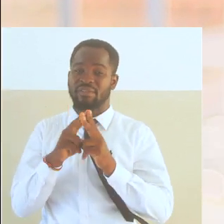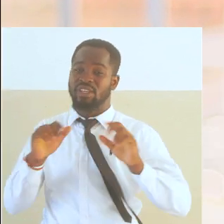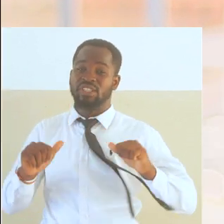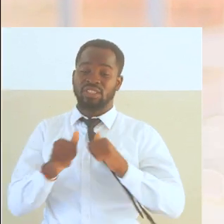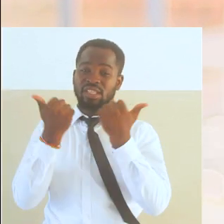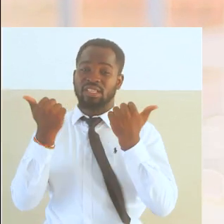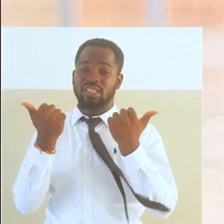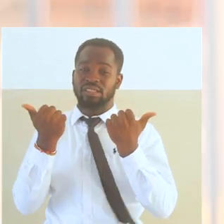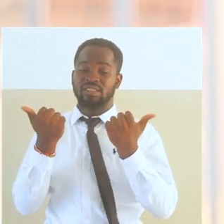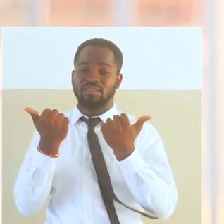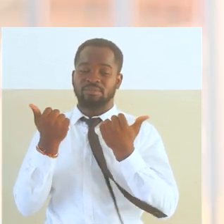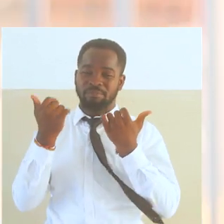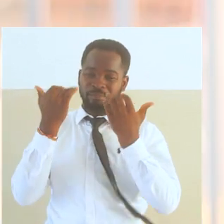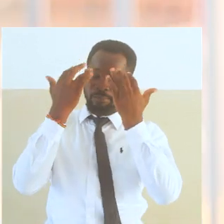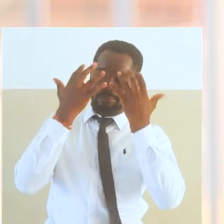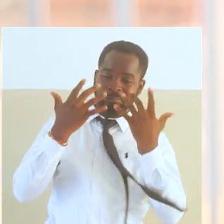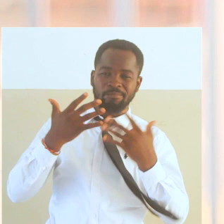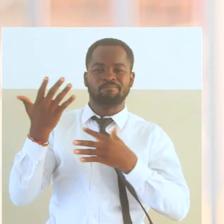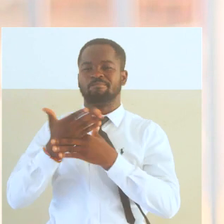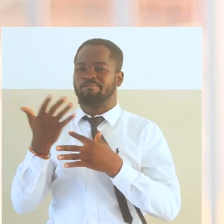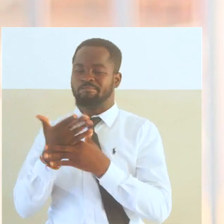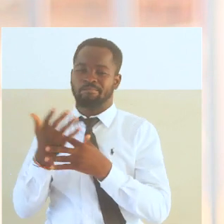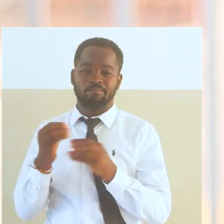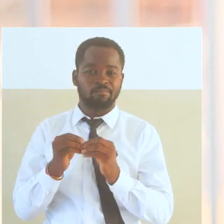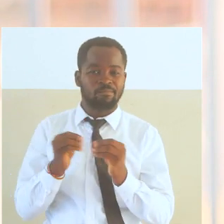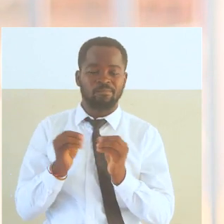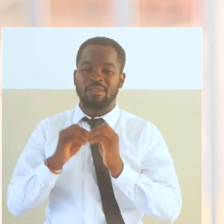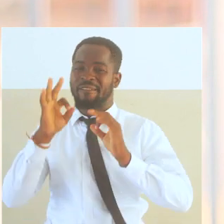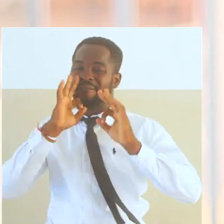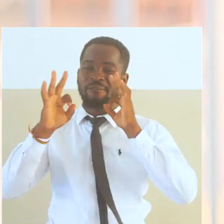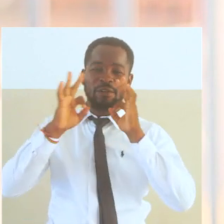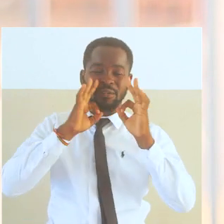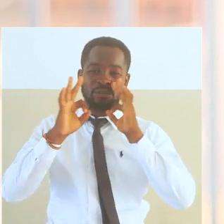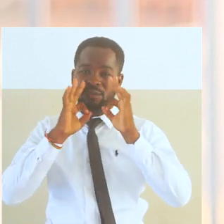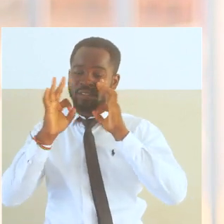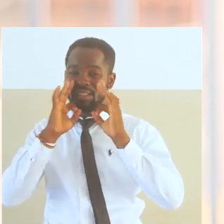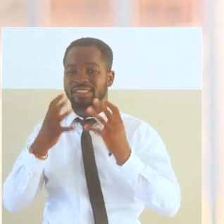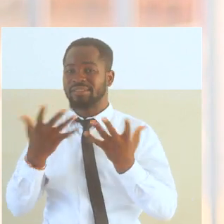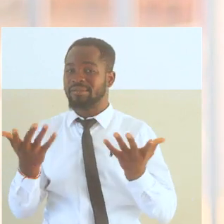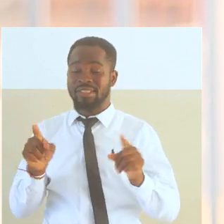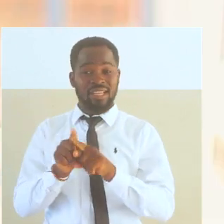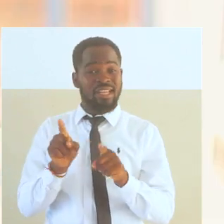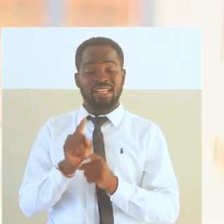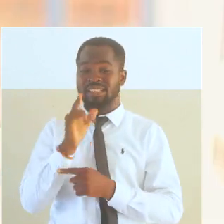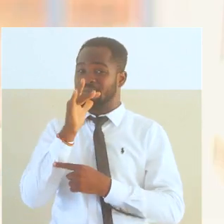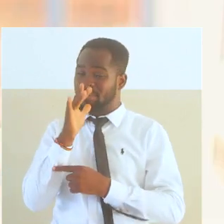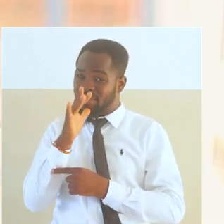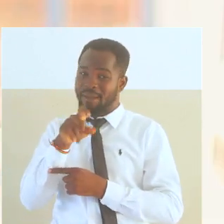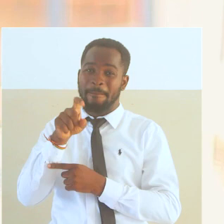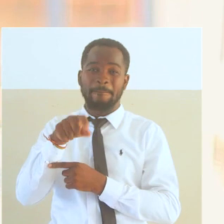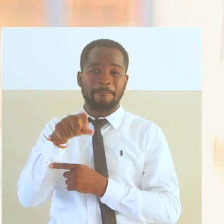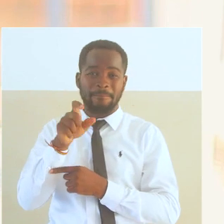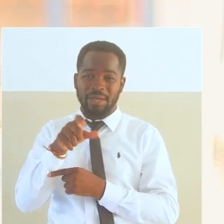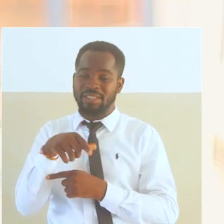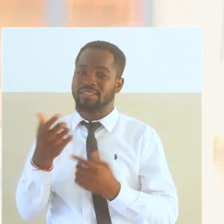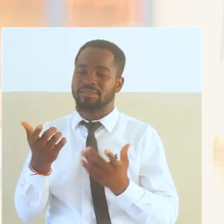very, very challenging, so traumatizing, so disturbing, so frustrating, and as a mother,